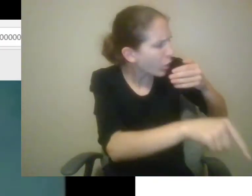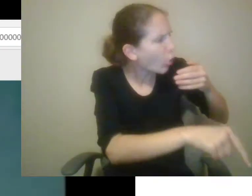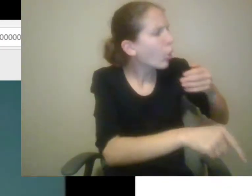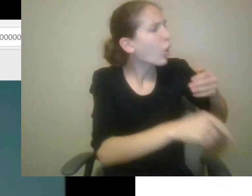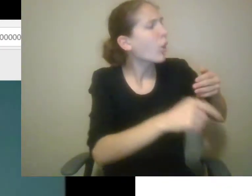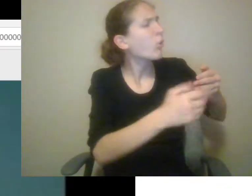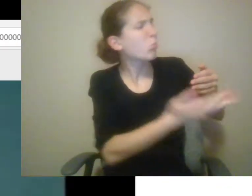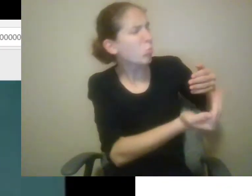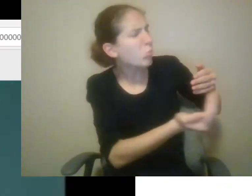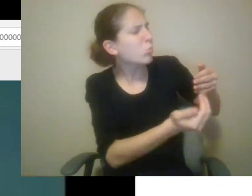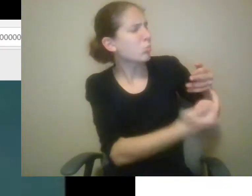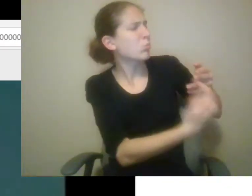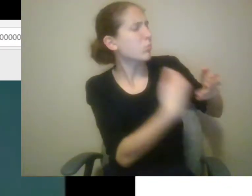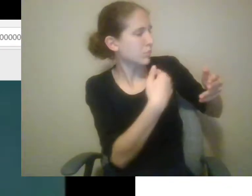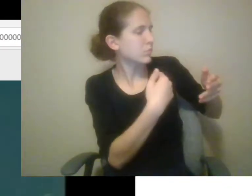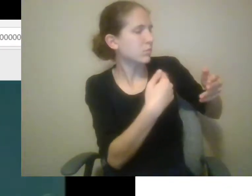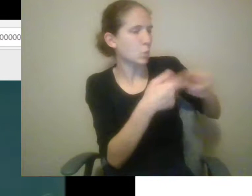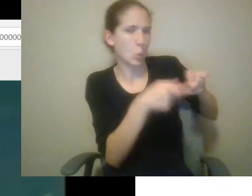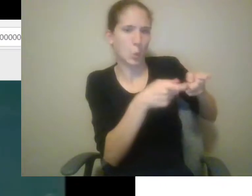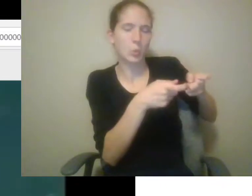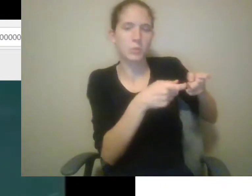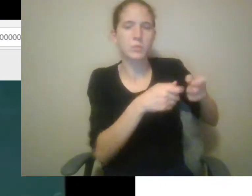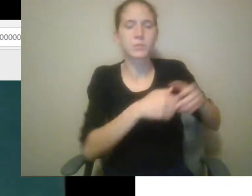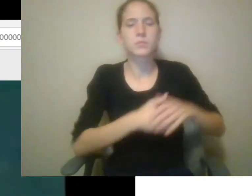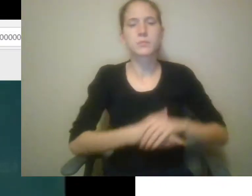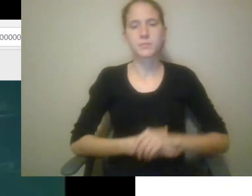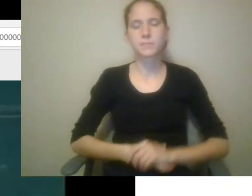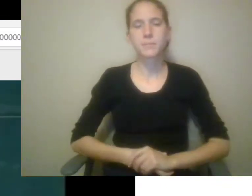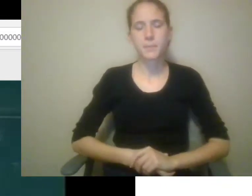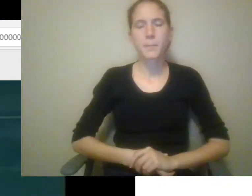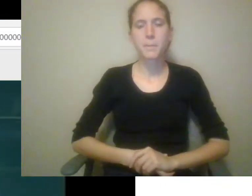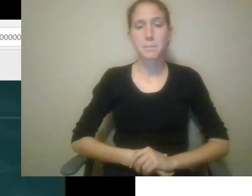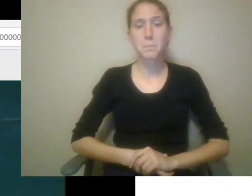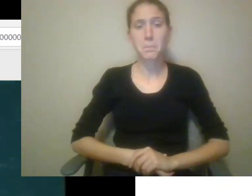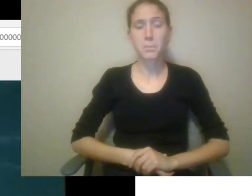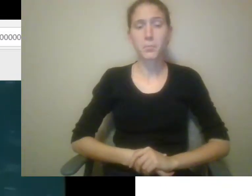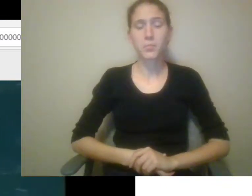of the cell. All right.